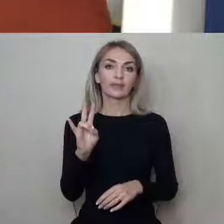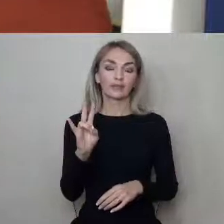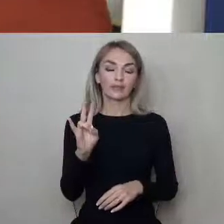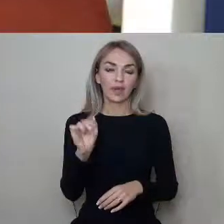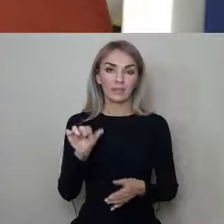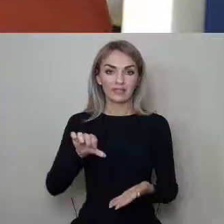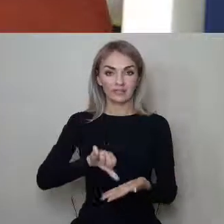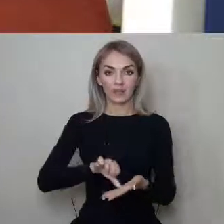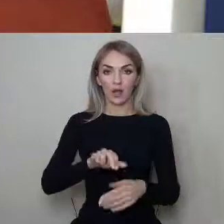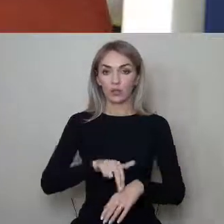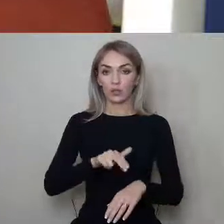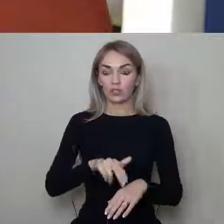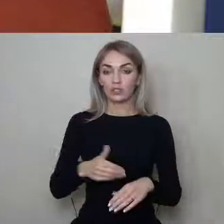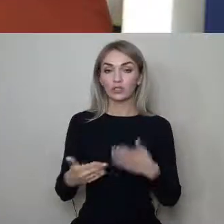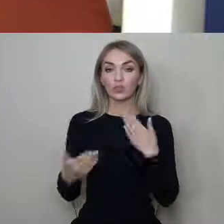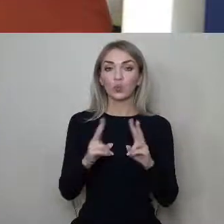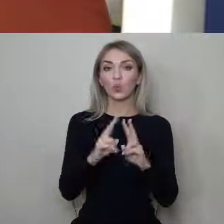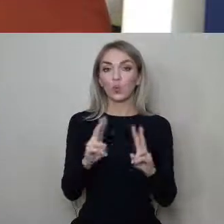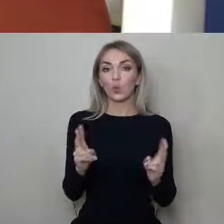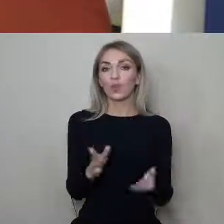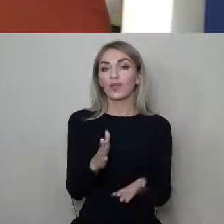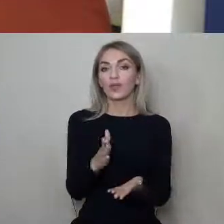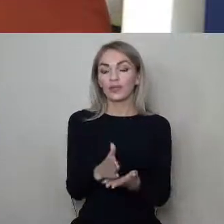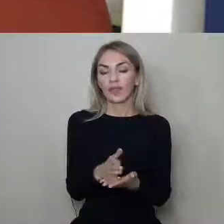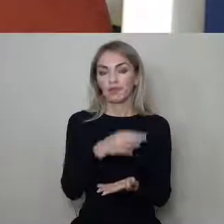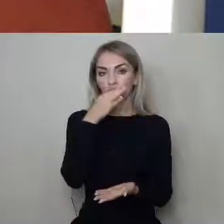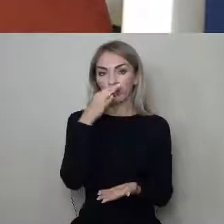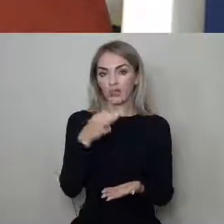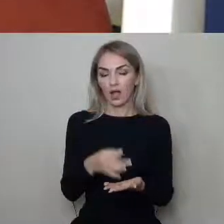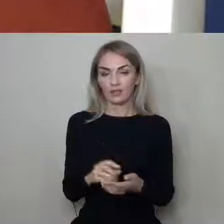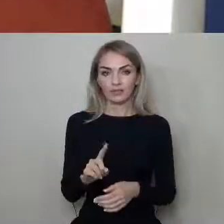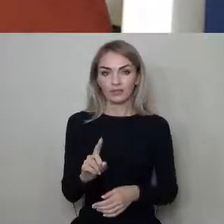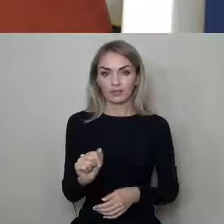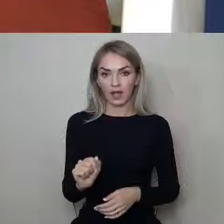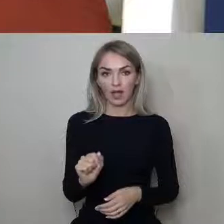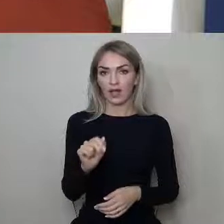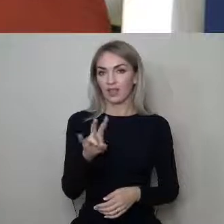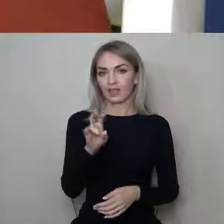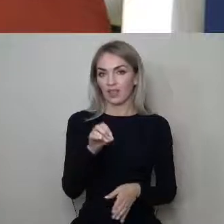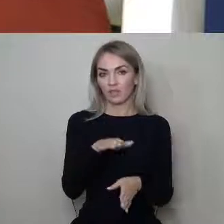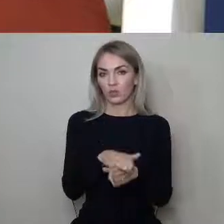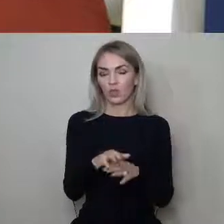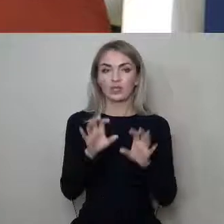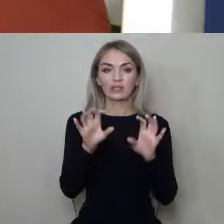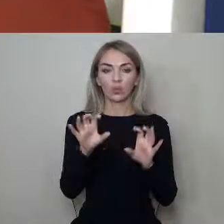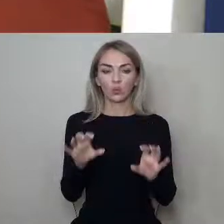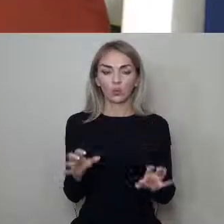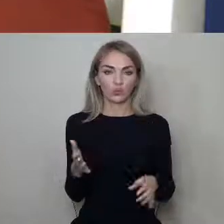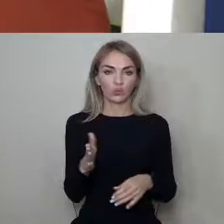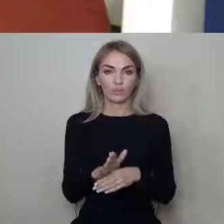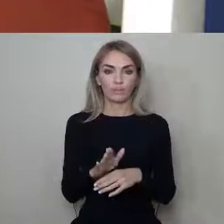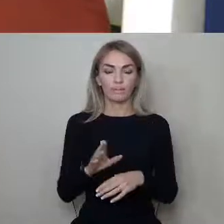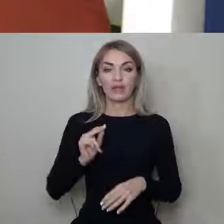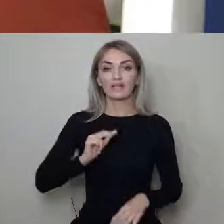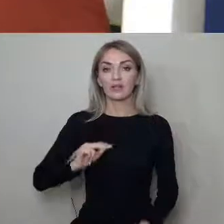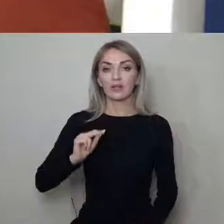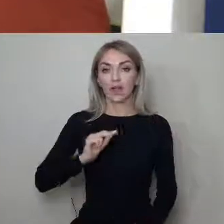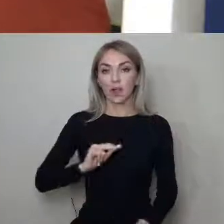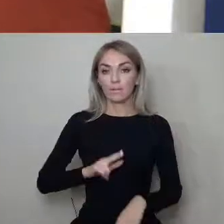response to this by the members of the commission